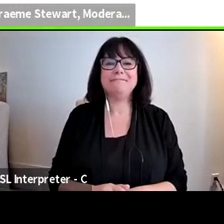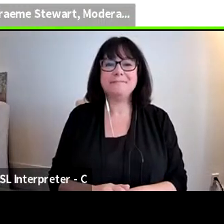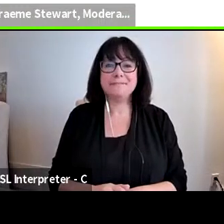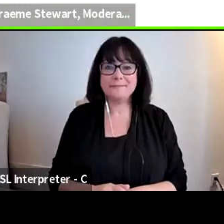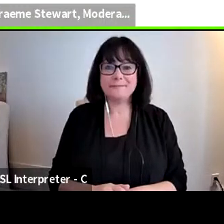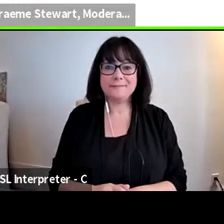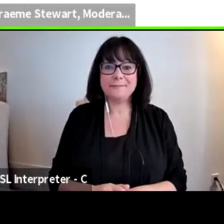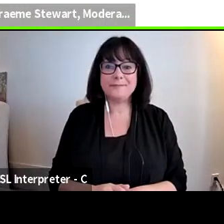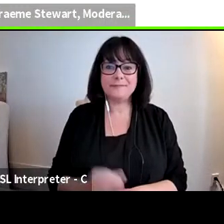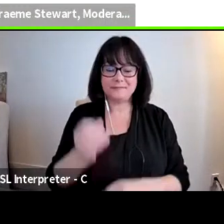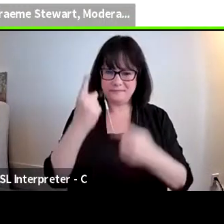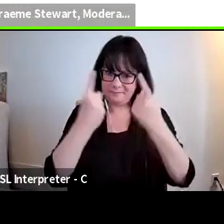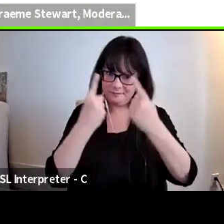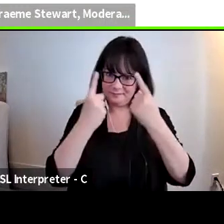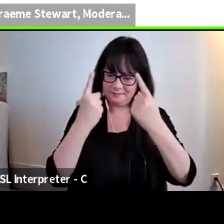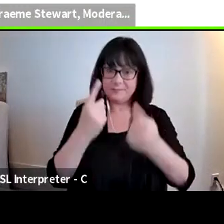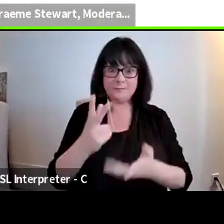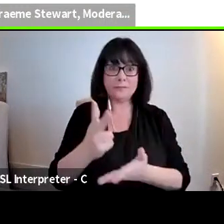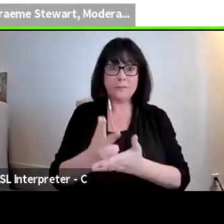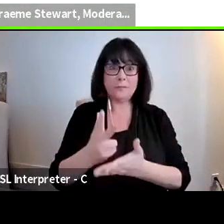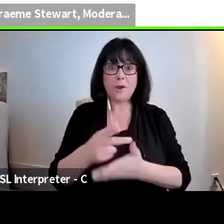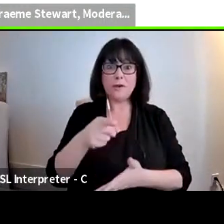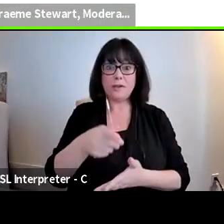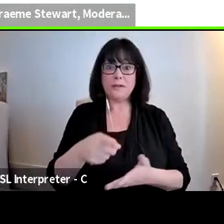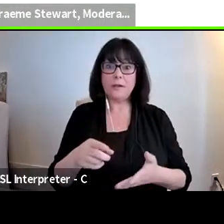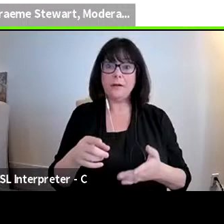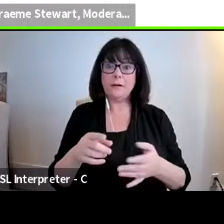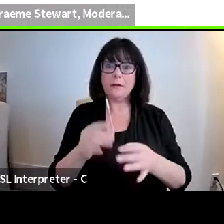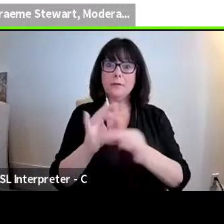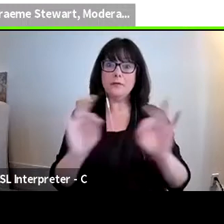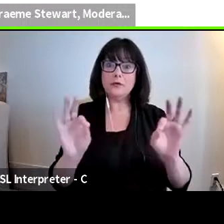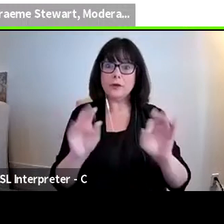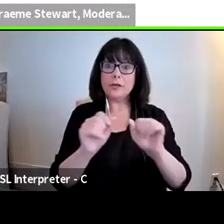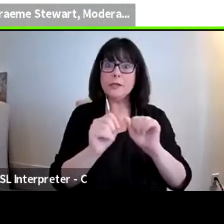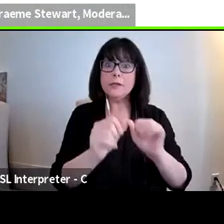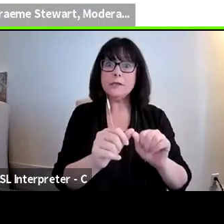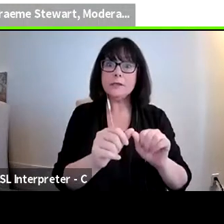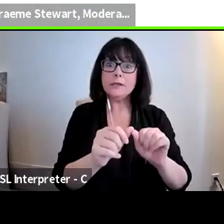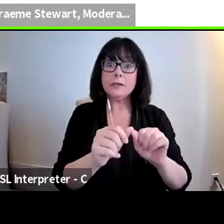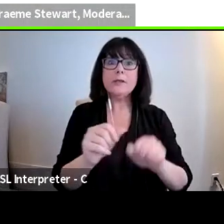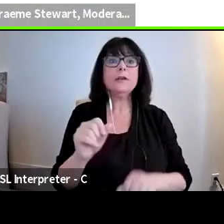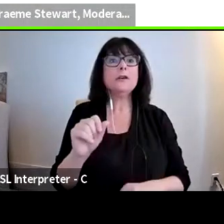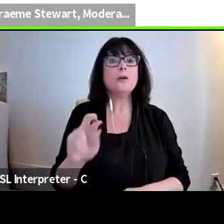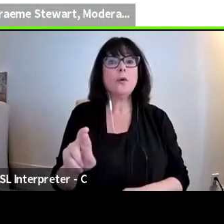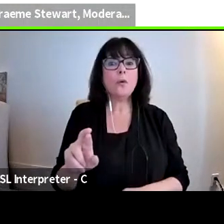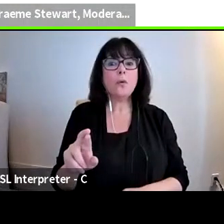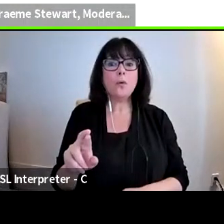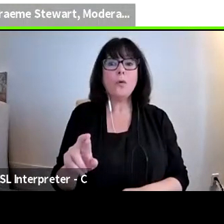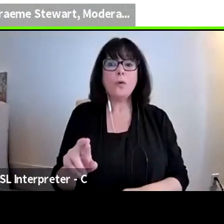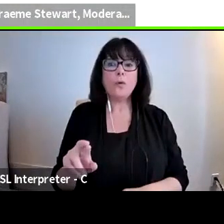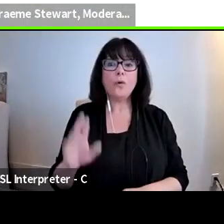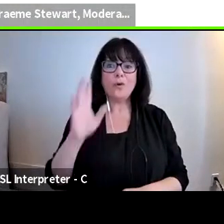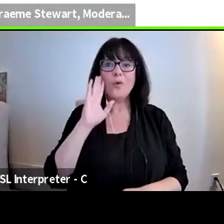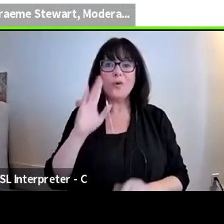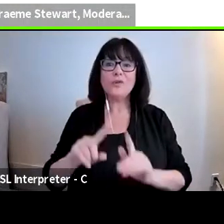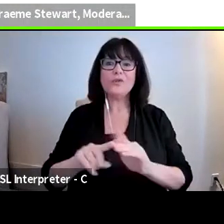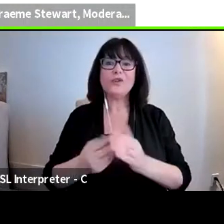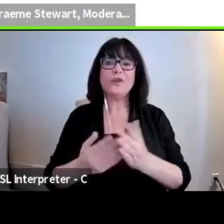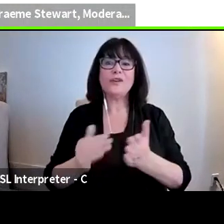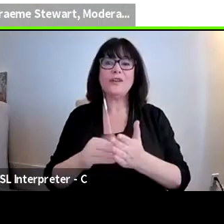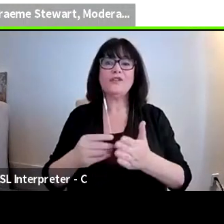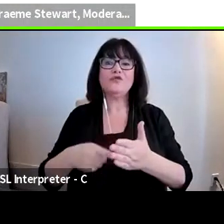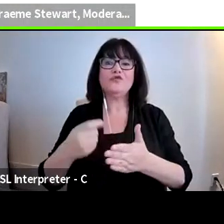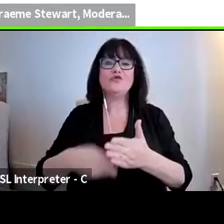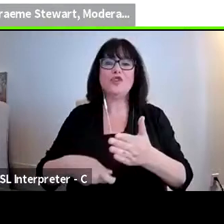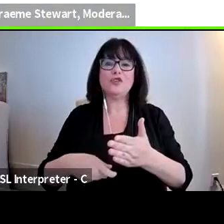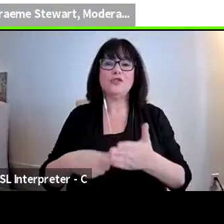it will continue to be free, or if the charge for parking will be reinstated, or how the university